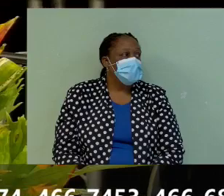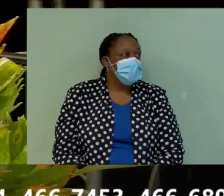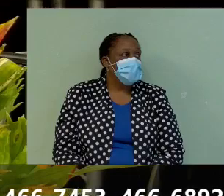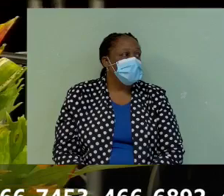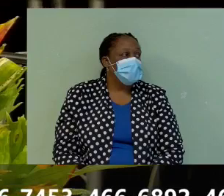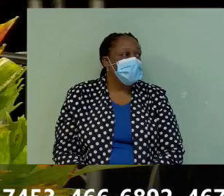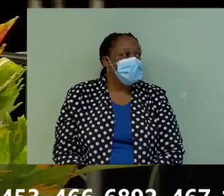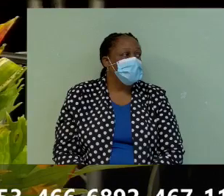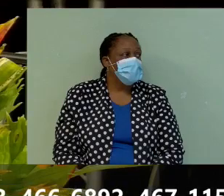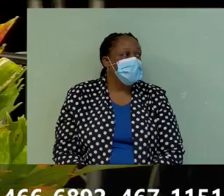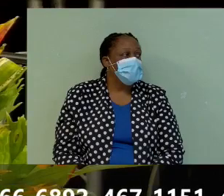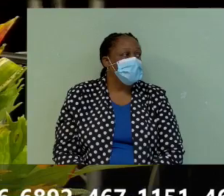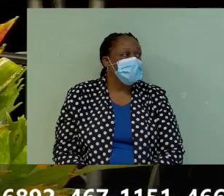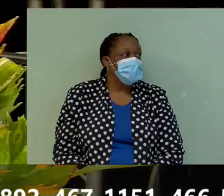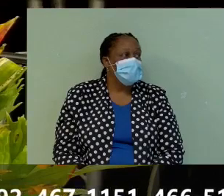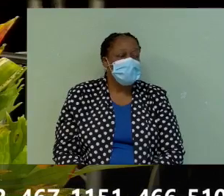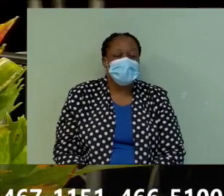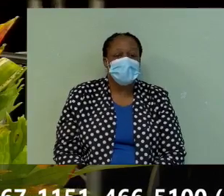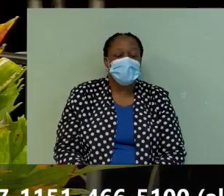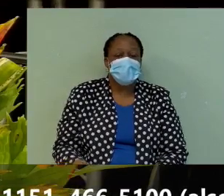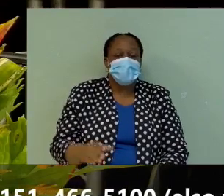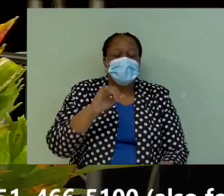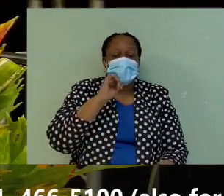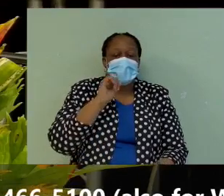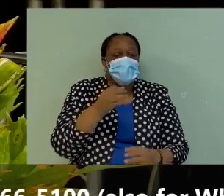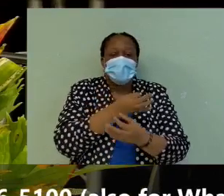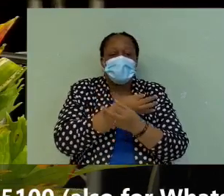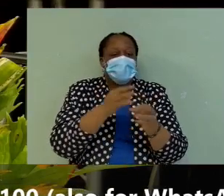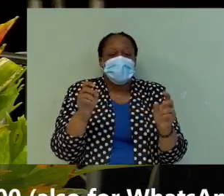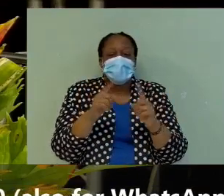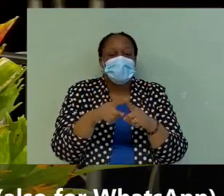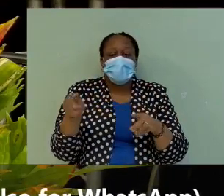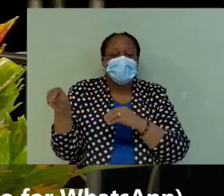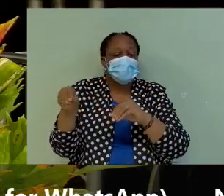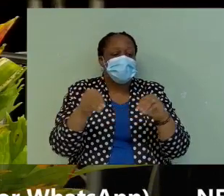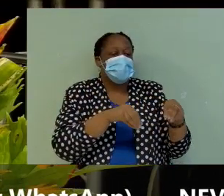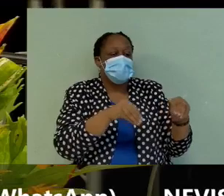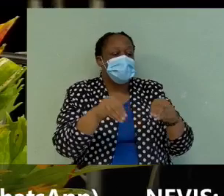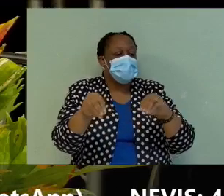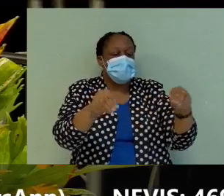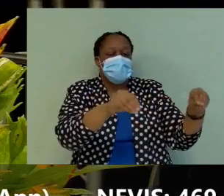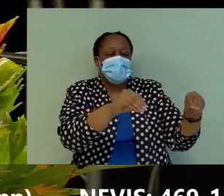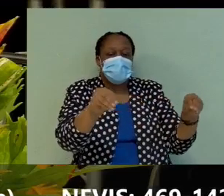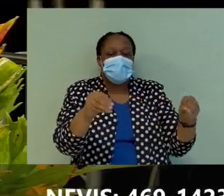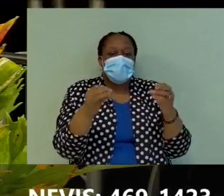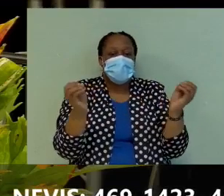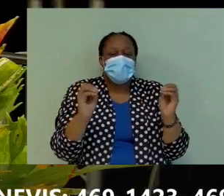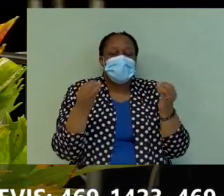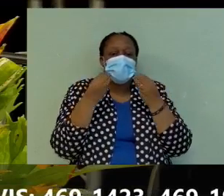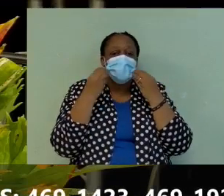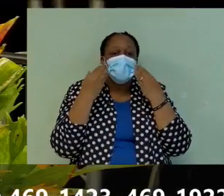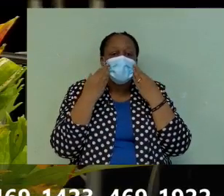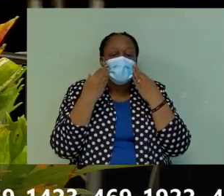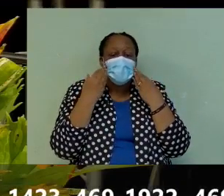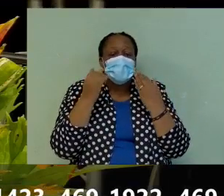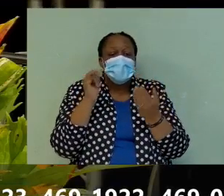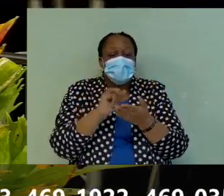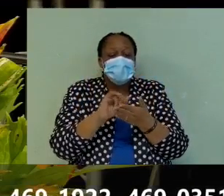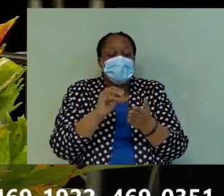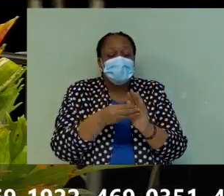that child is free to move around in a supermarket, in a drugstore, etc. It means then that the parents need to